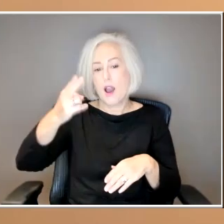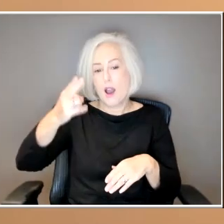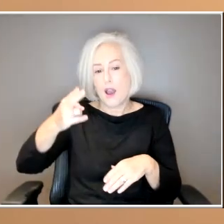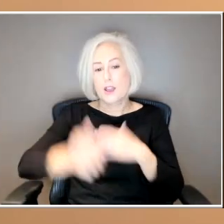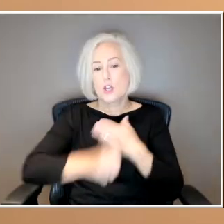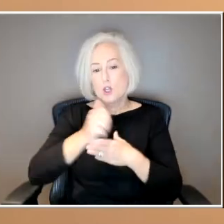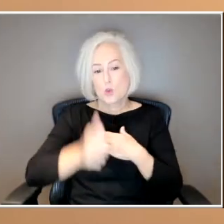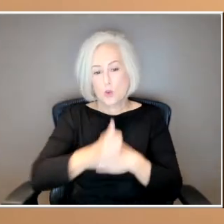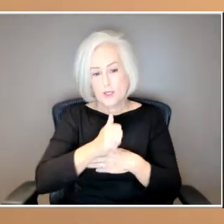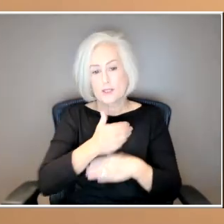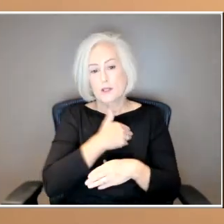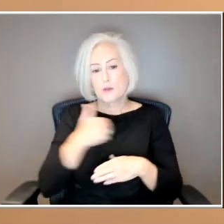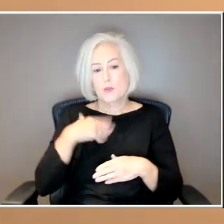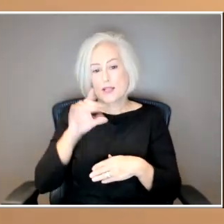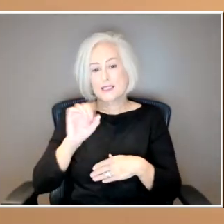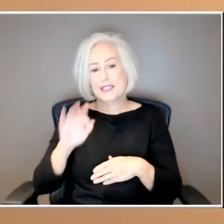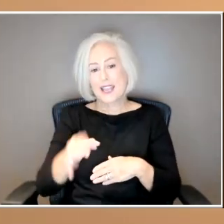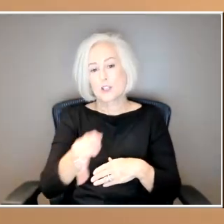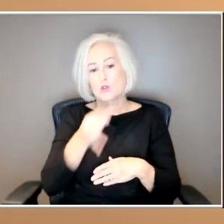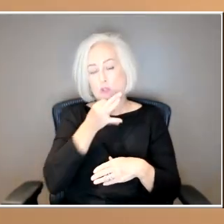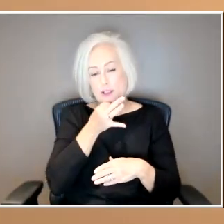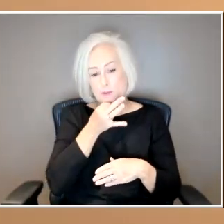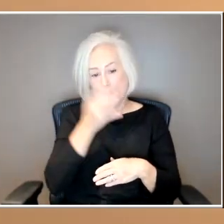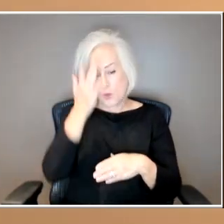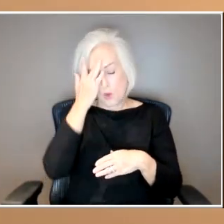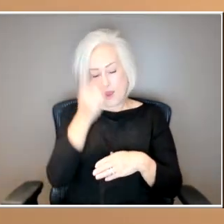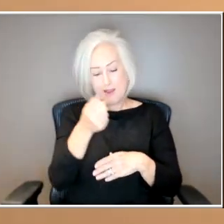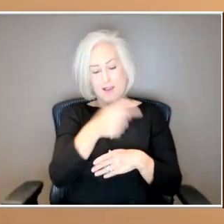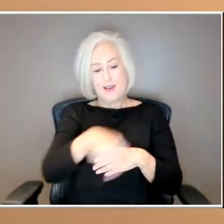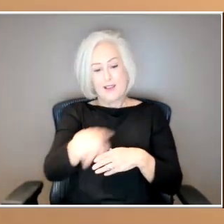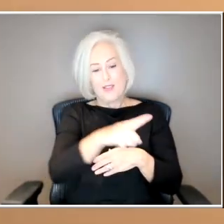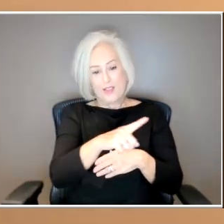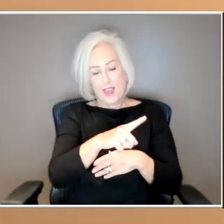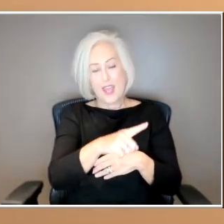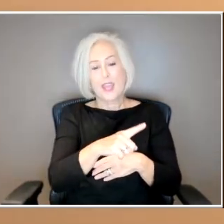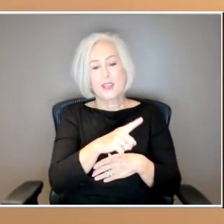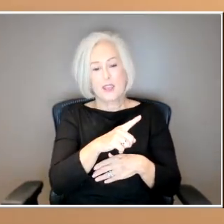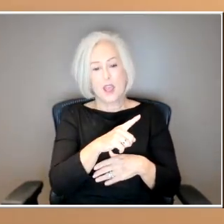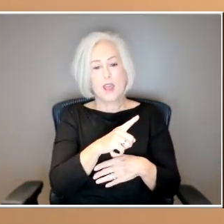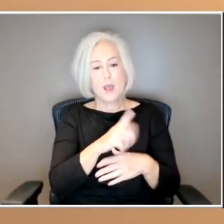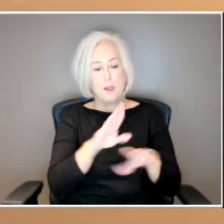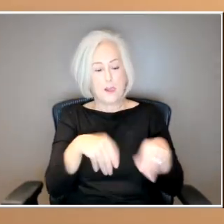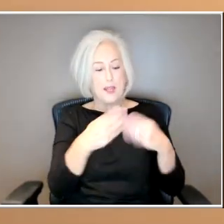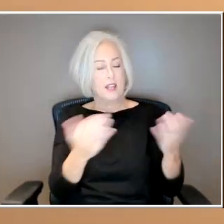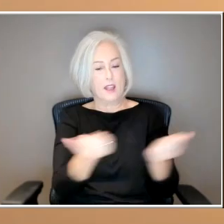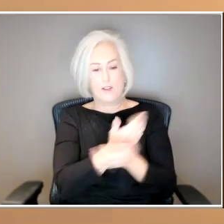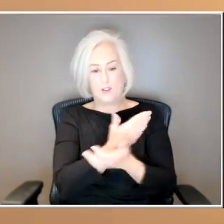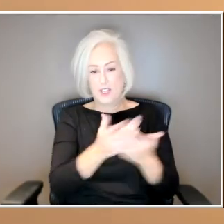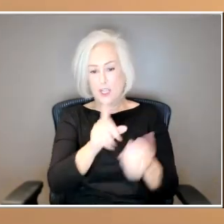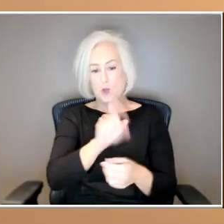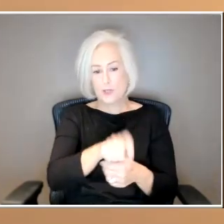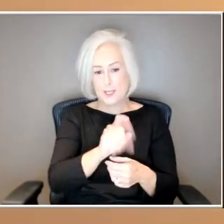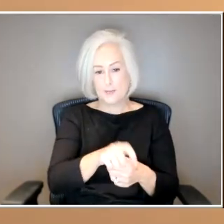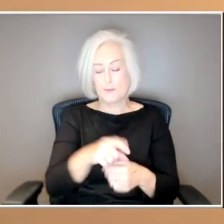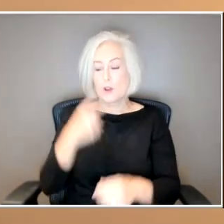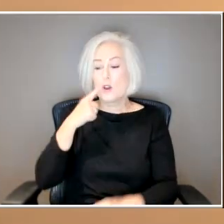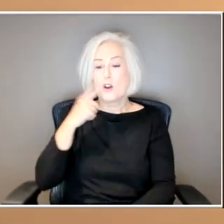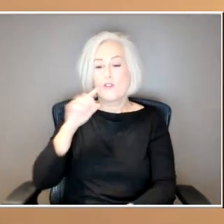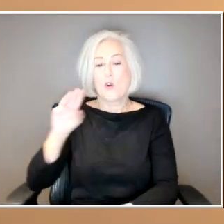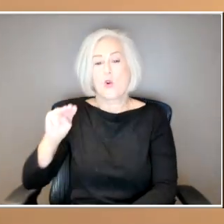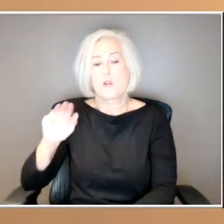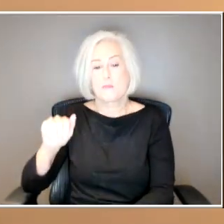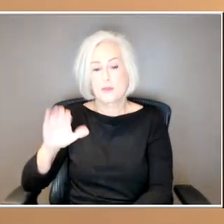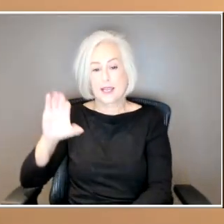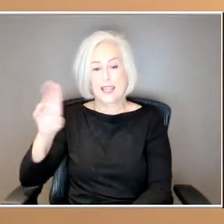cancer expert, because they can get you in with all the expert care and all the things that you need. So in Mackenzie's instance,